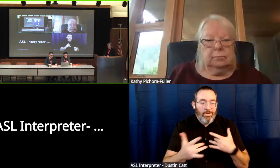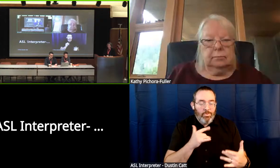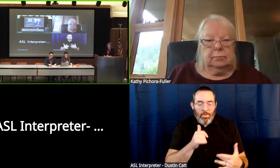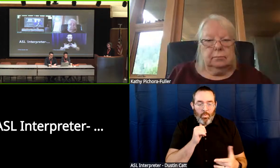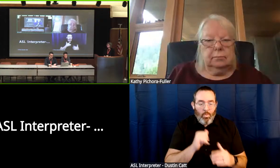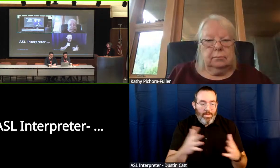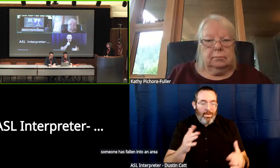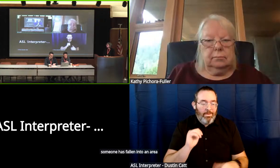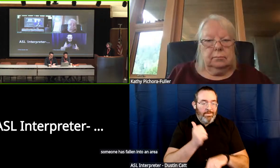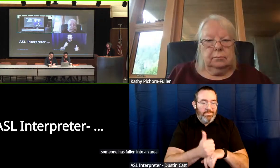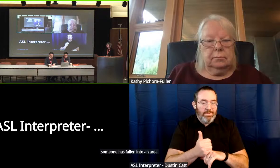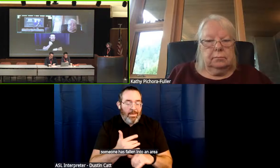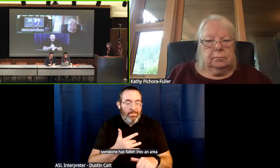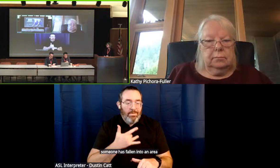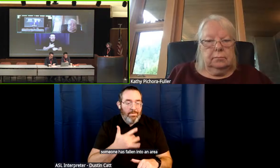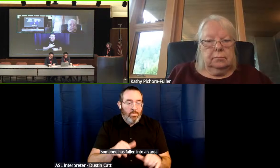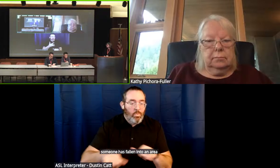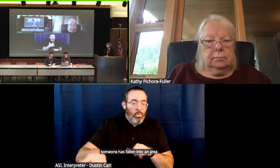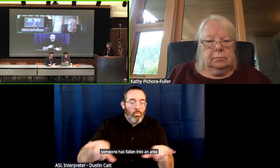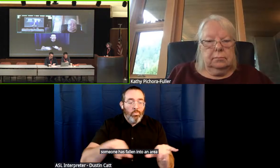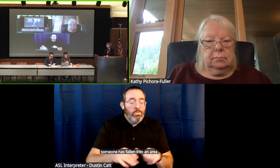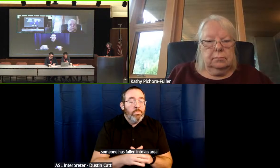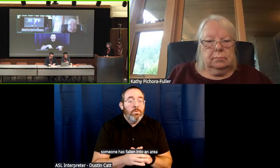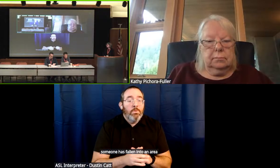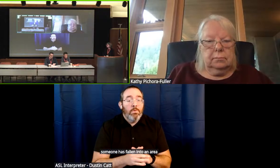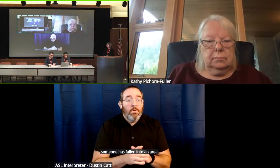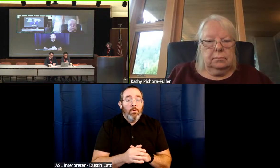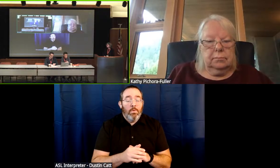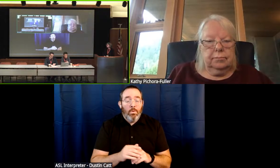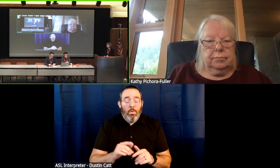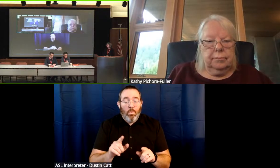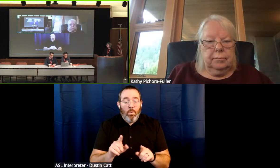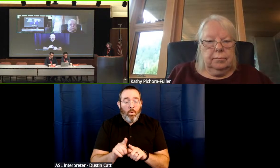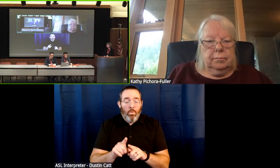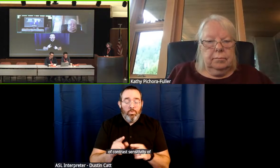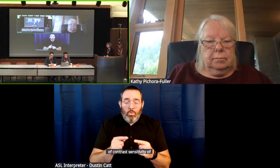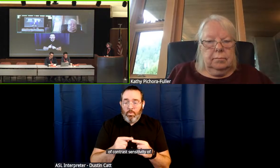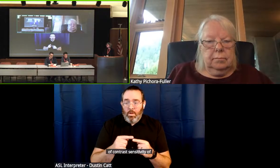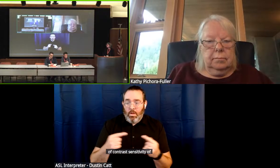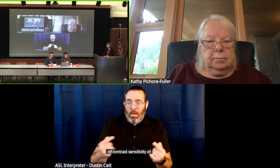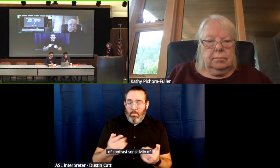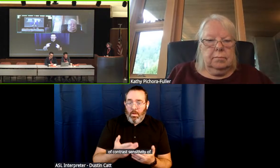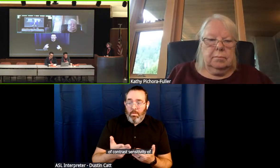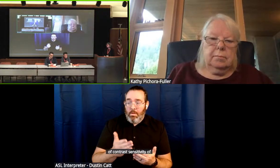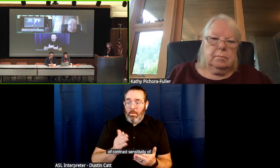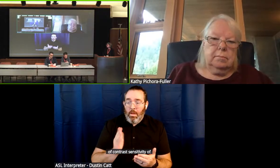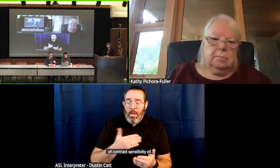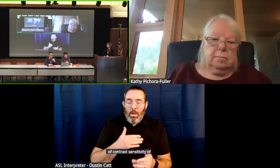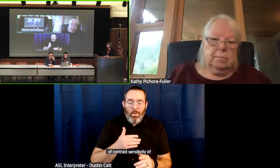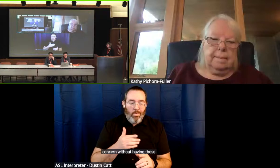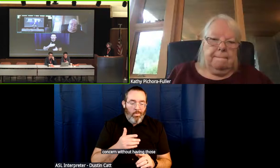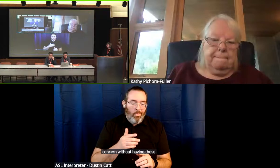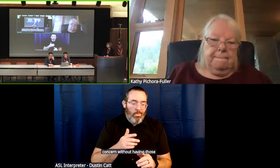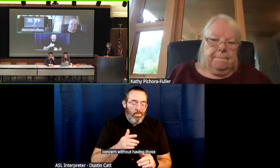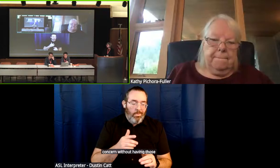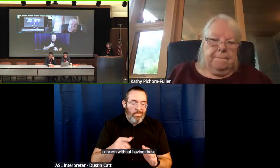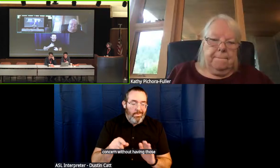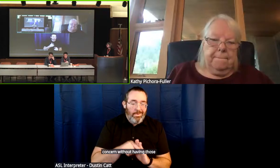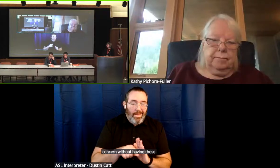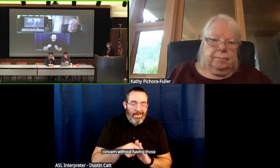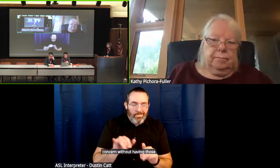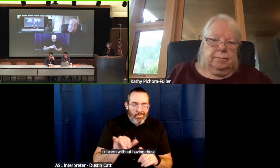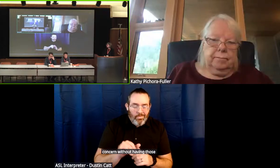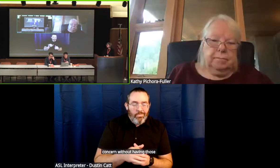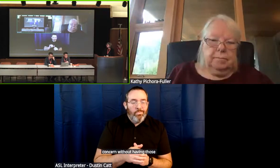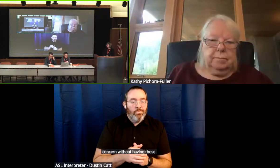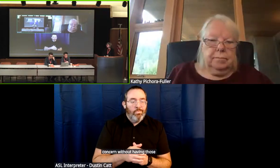norms. Of course, dichotomizing things comes with its own drawbacks also. But we